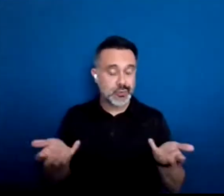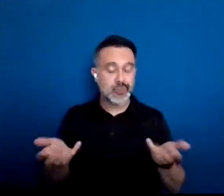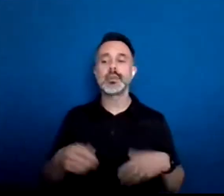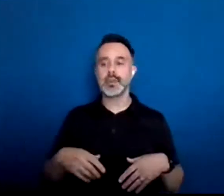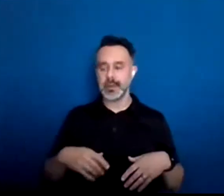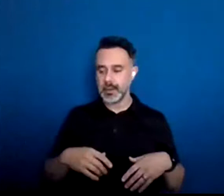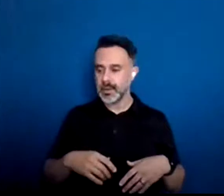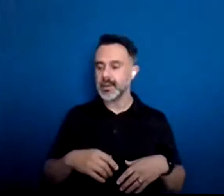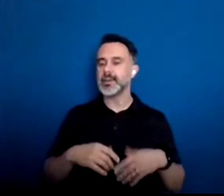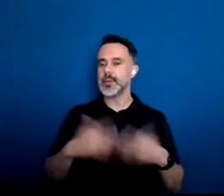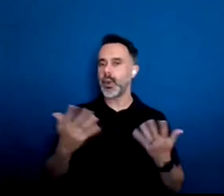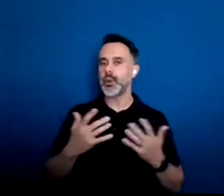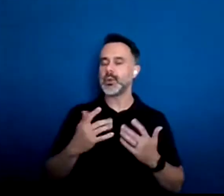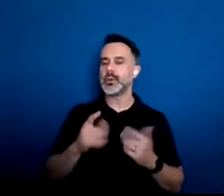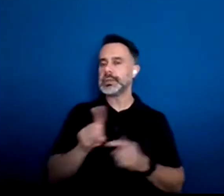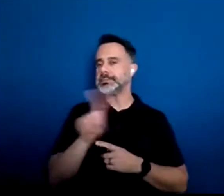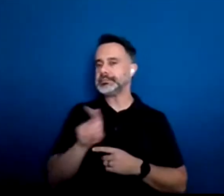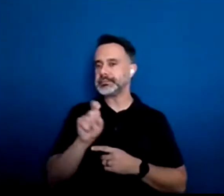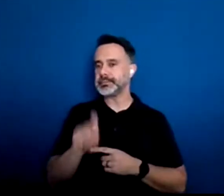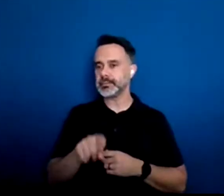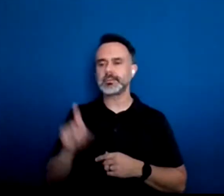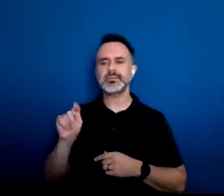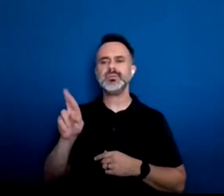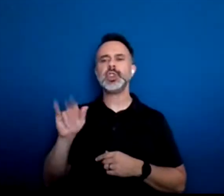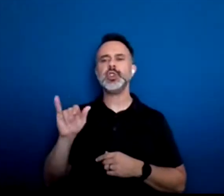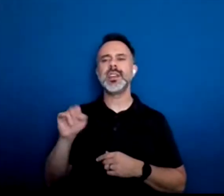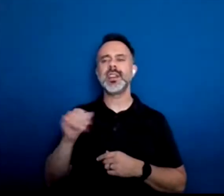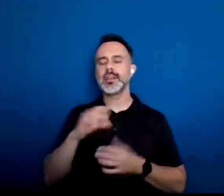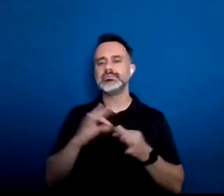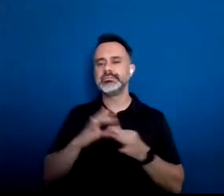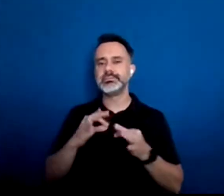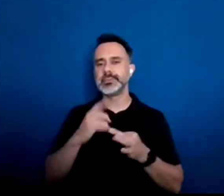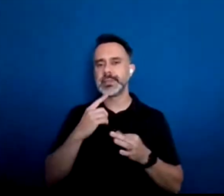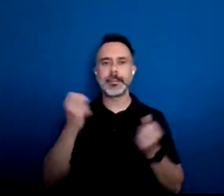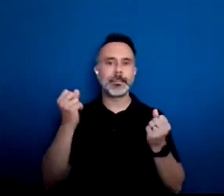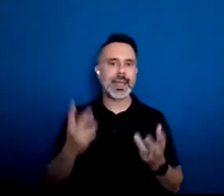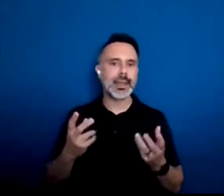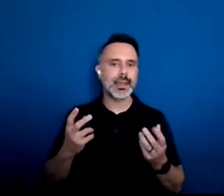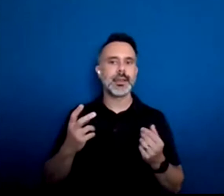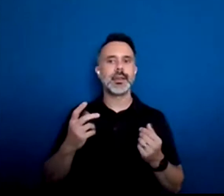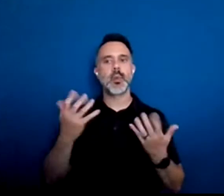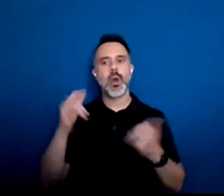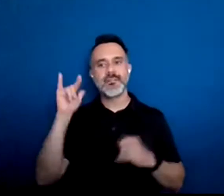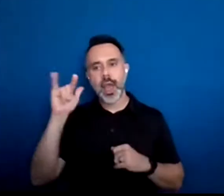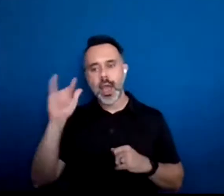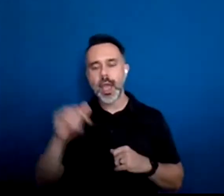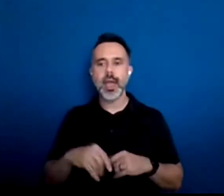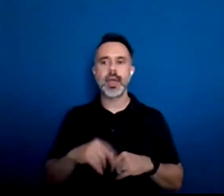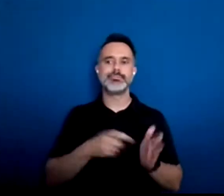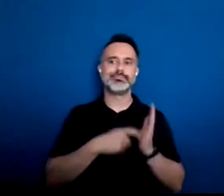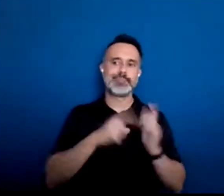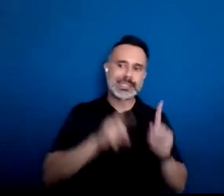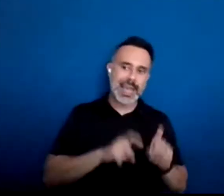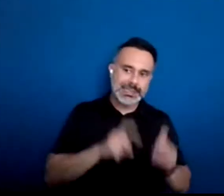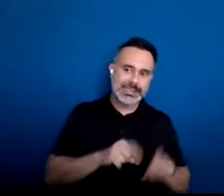of the conversation. So, Trina mentioned that a lot of people are looking to fly and they need tests. And